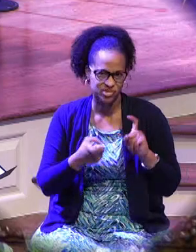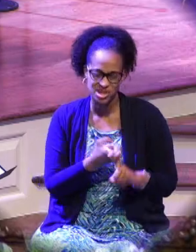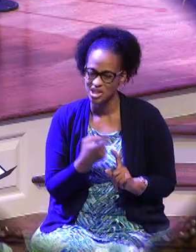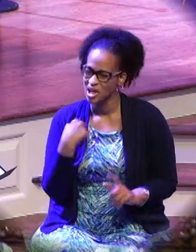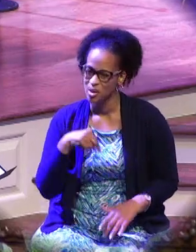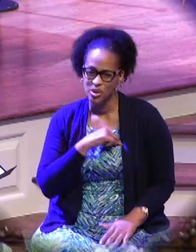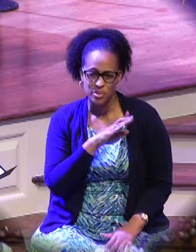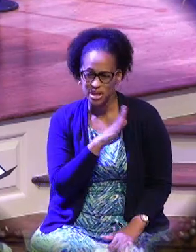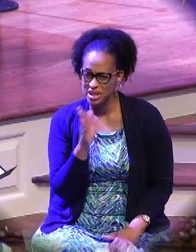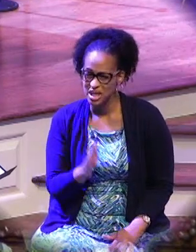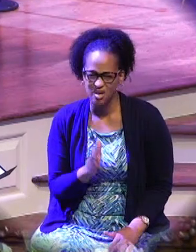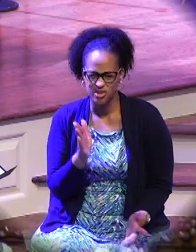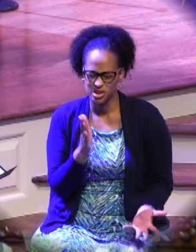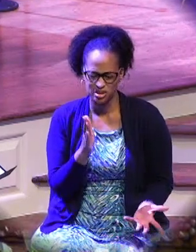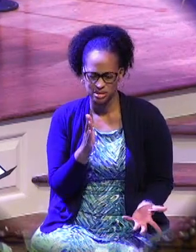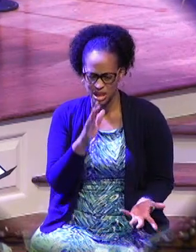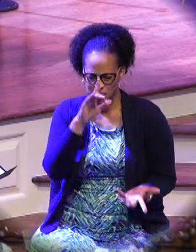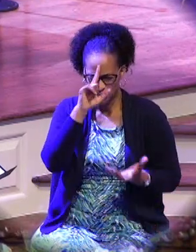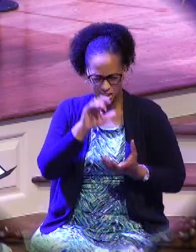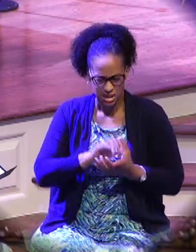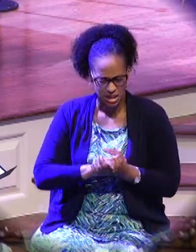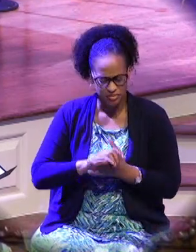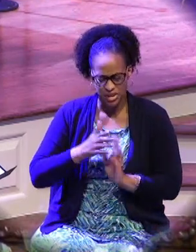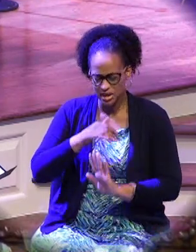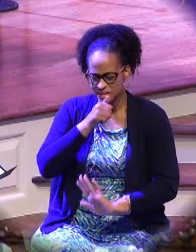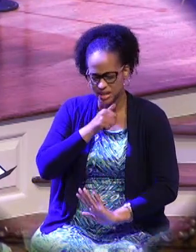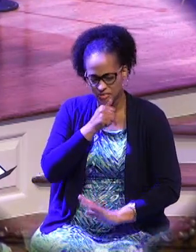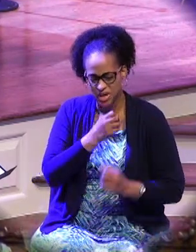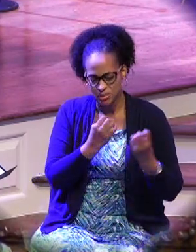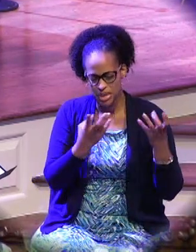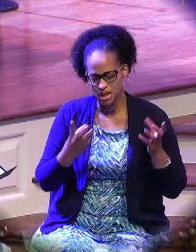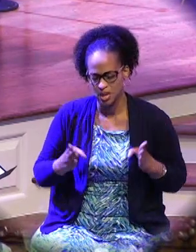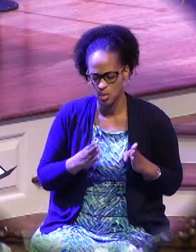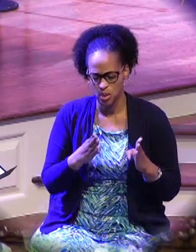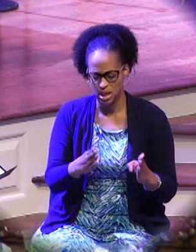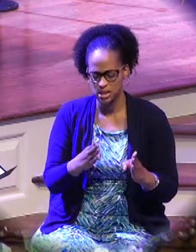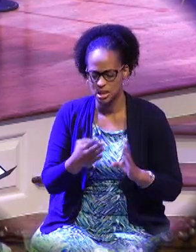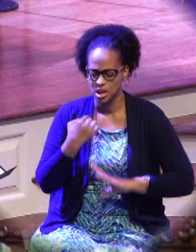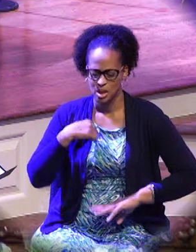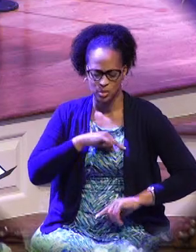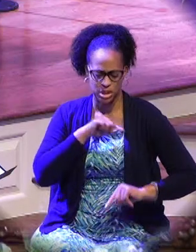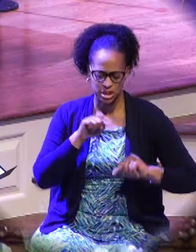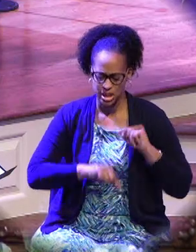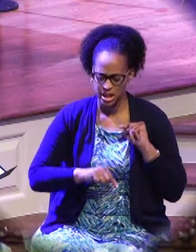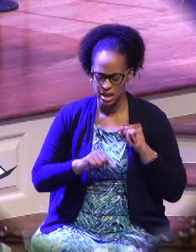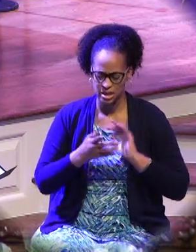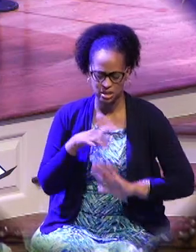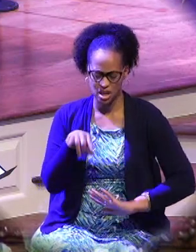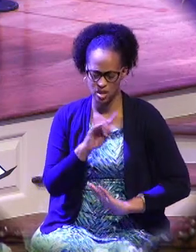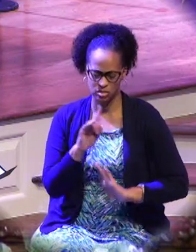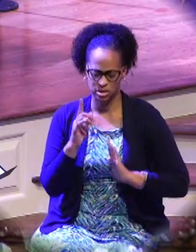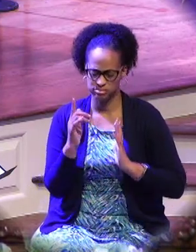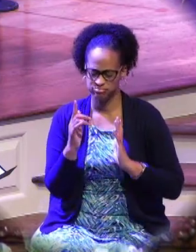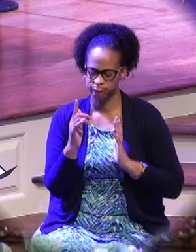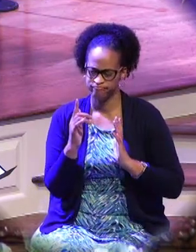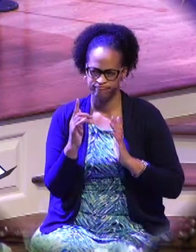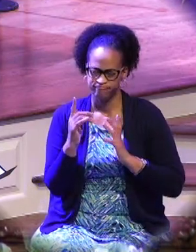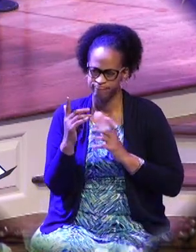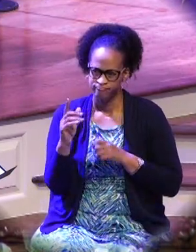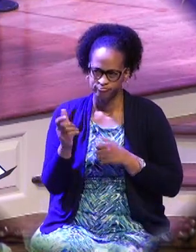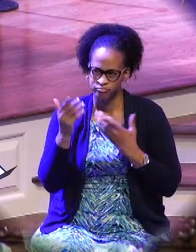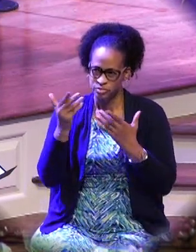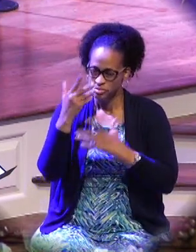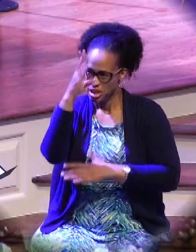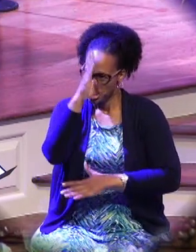never leave. That our suffering is in many ways, we cannot tally it up, and God